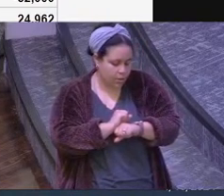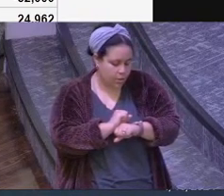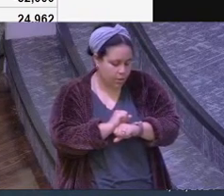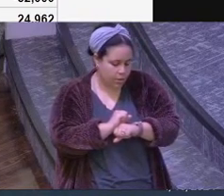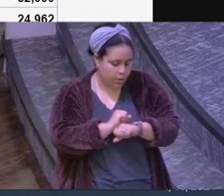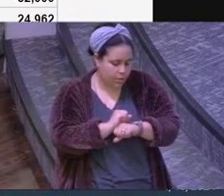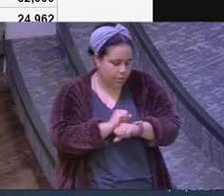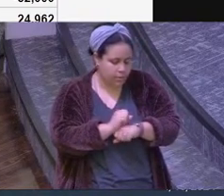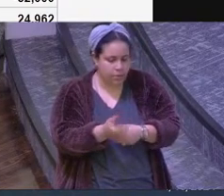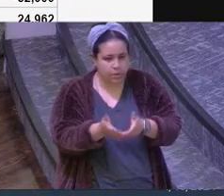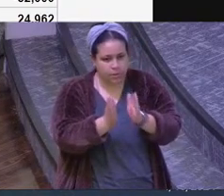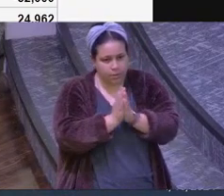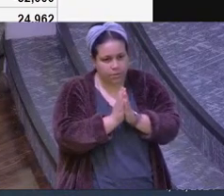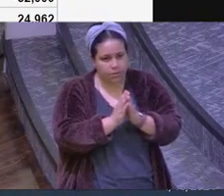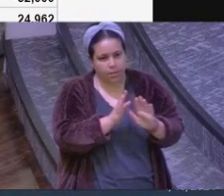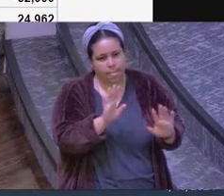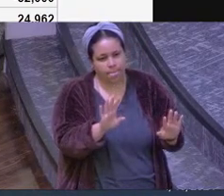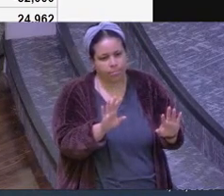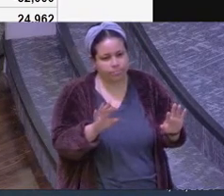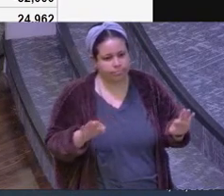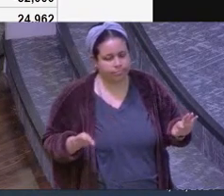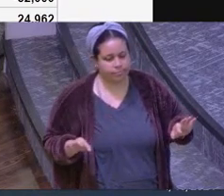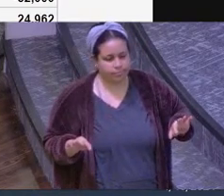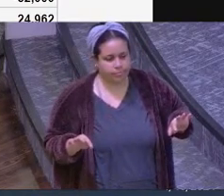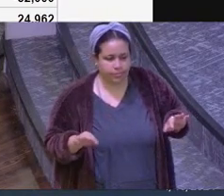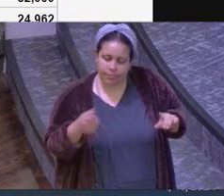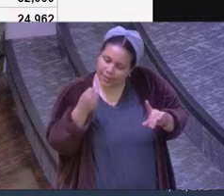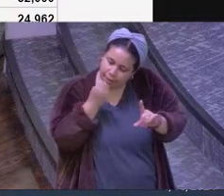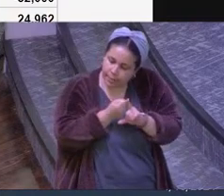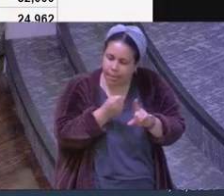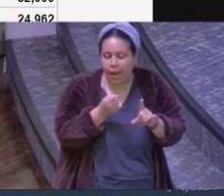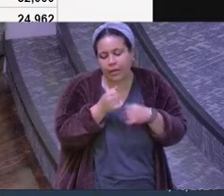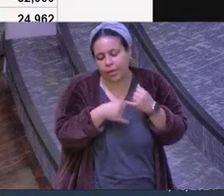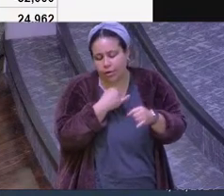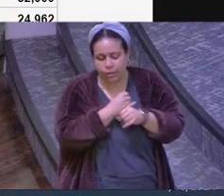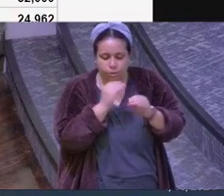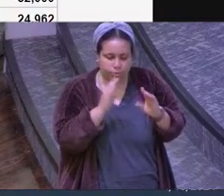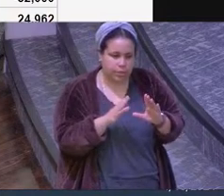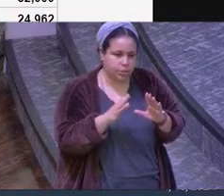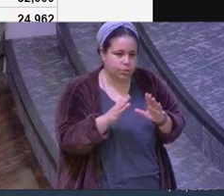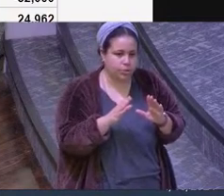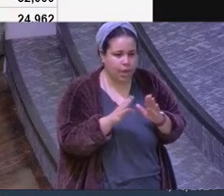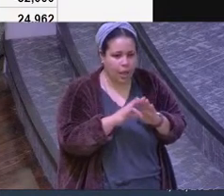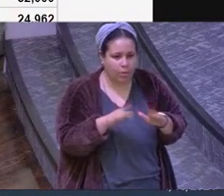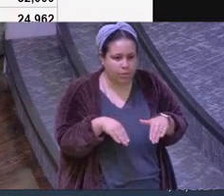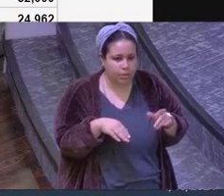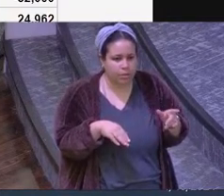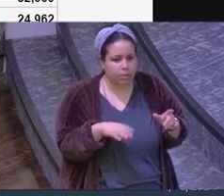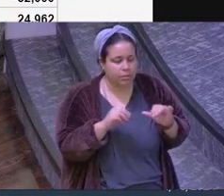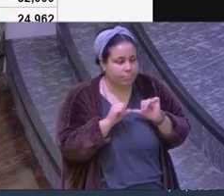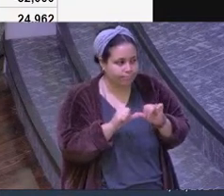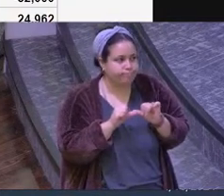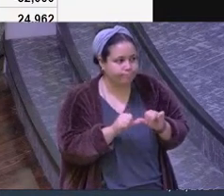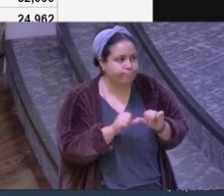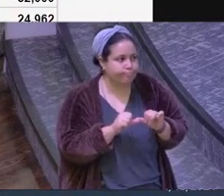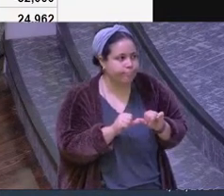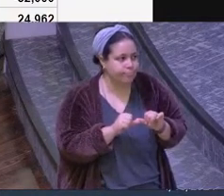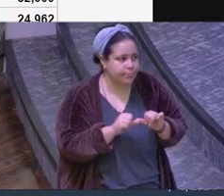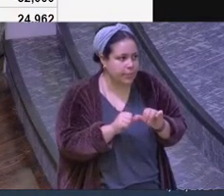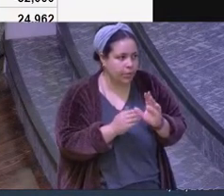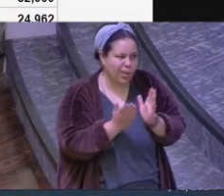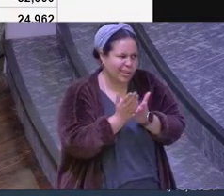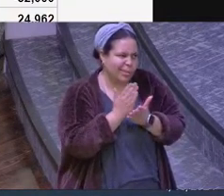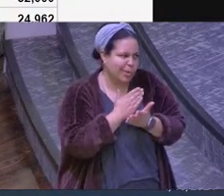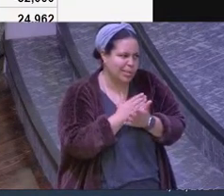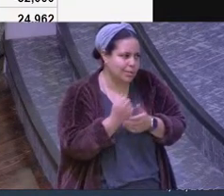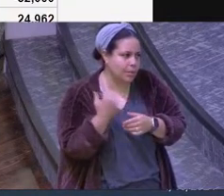think they've had a positive impact the international teachers have, so I think that's something they wanted to continue. So we didn't really budget well for that